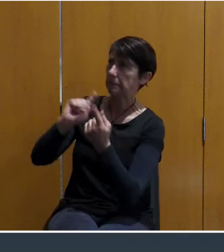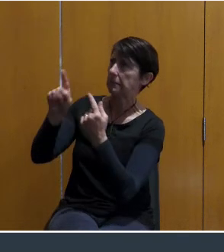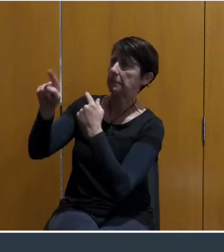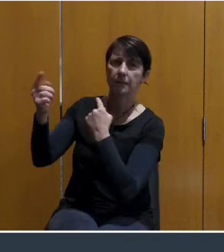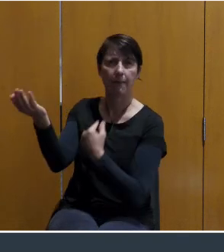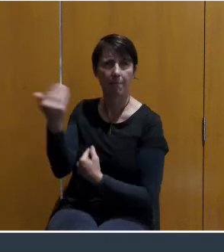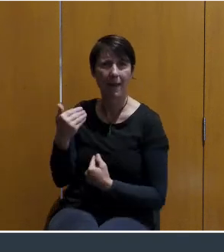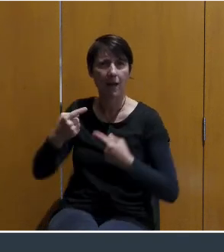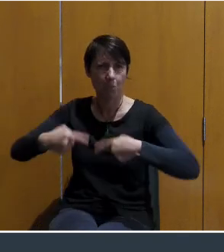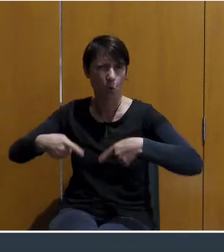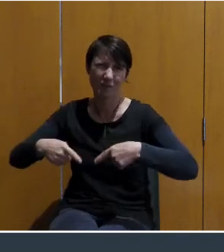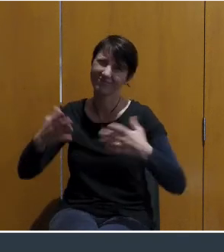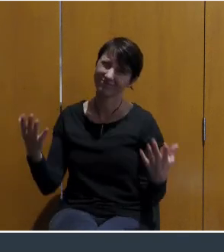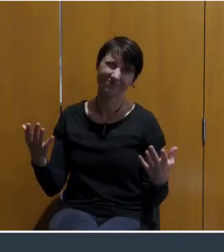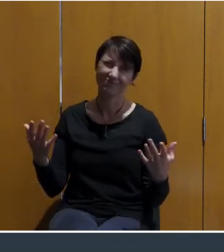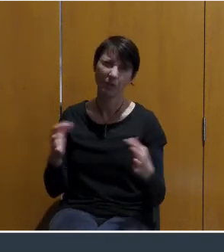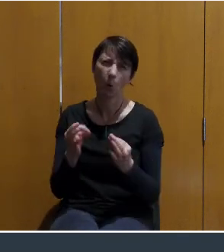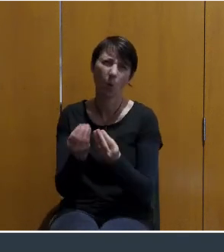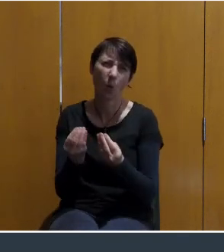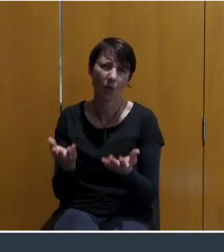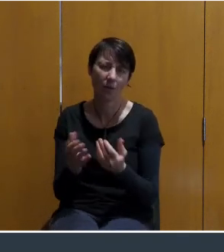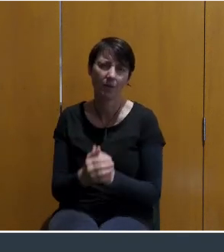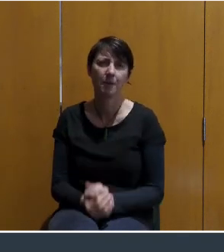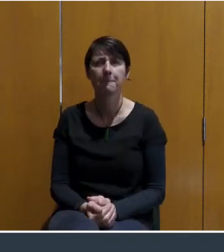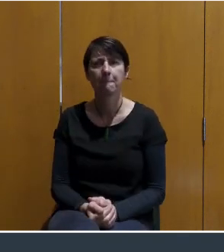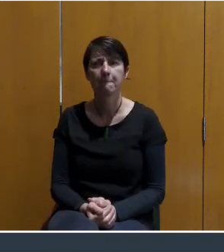Another approach may be that